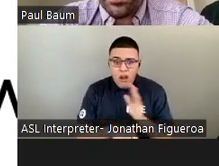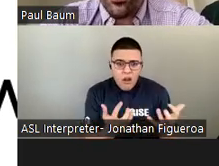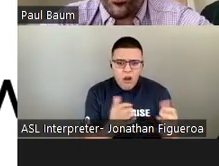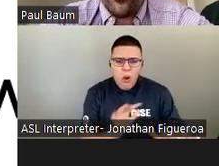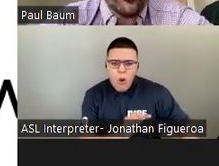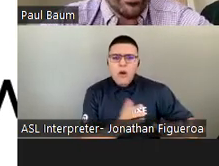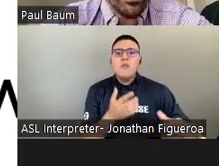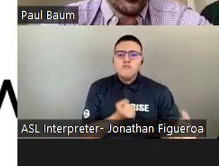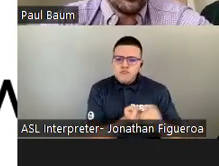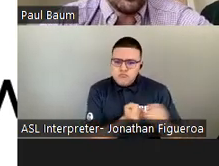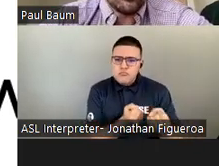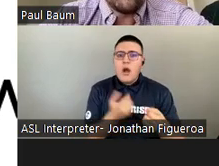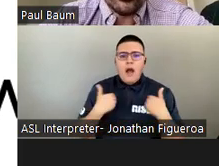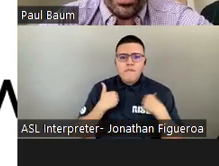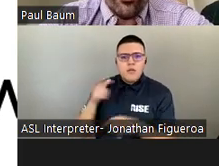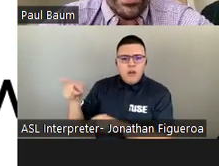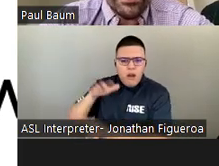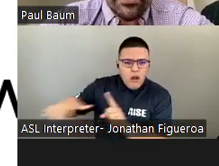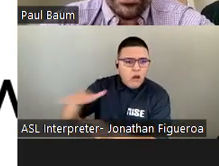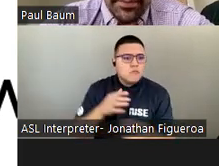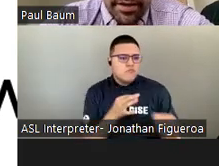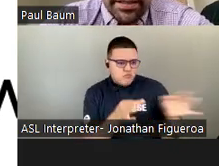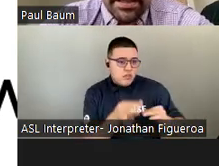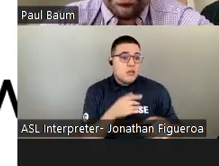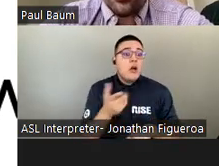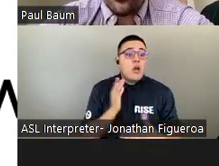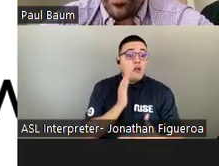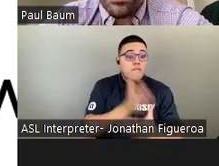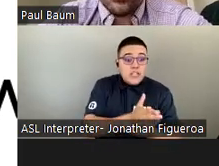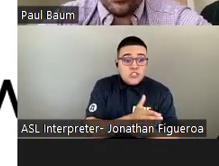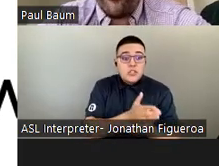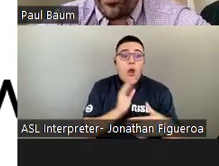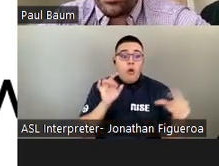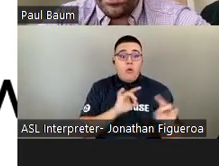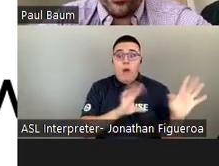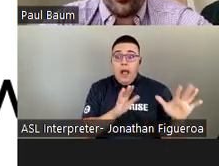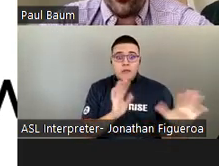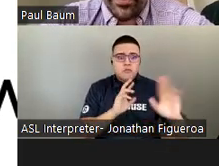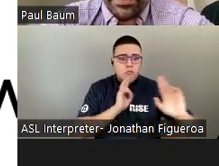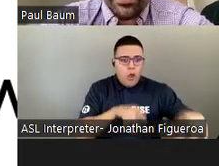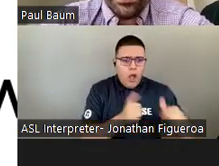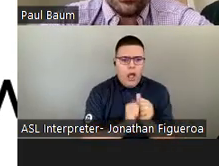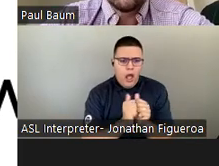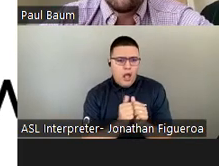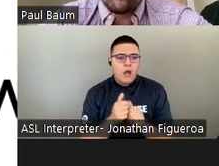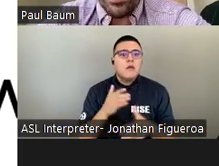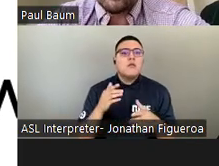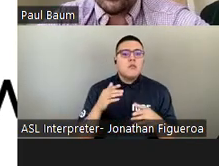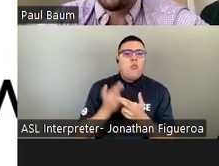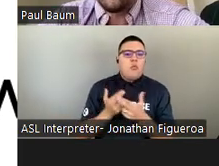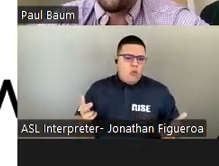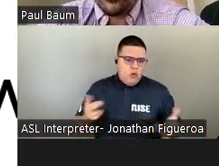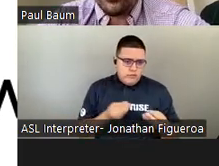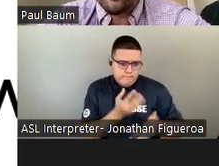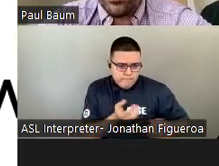fostering a supportive environment. Intervention and crisis response. Mostly I'm focusing there on resources, practicing